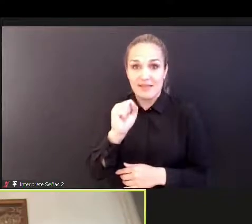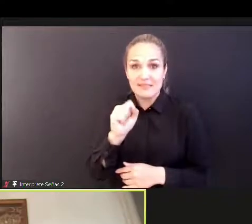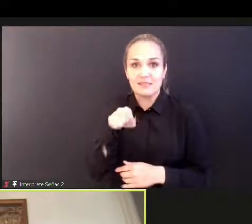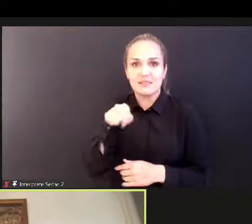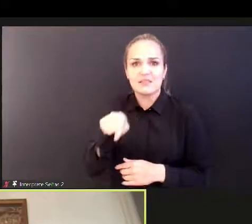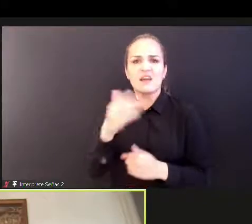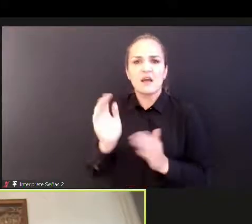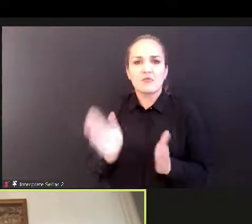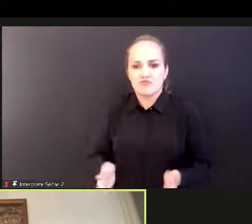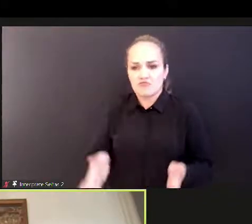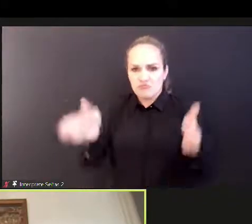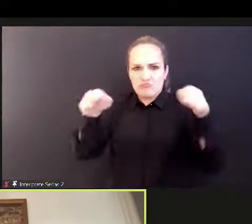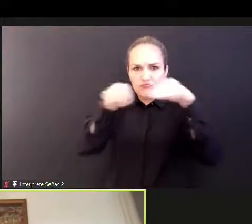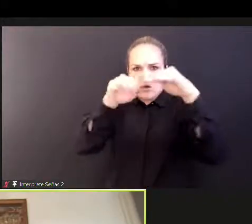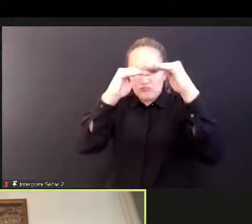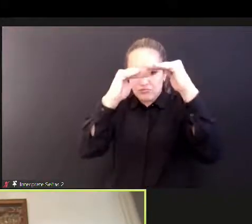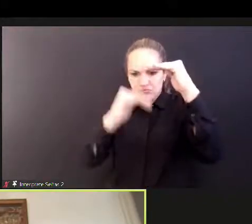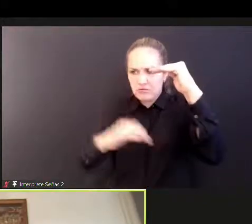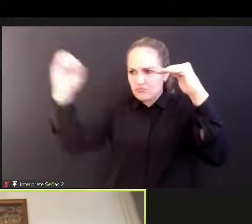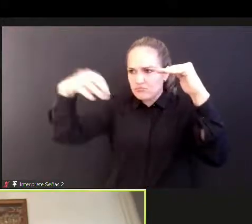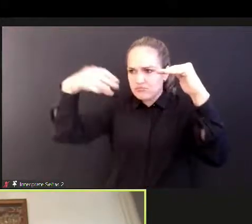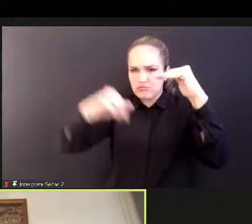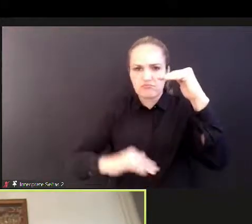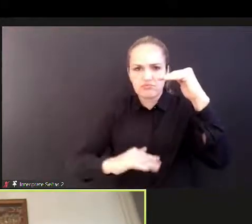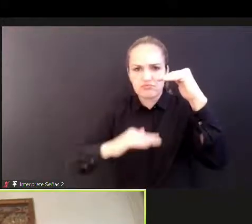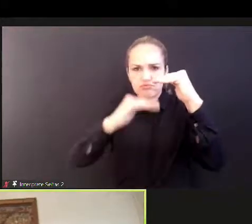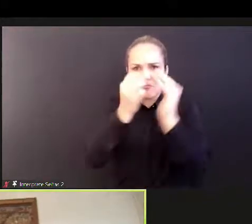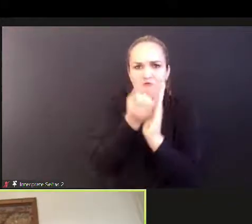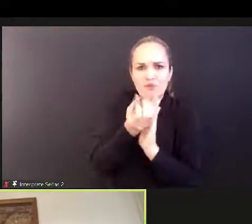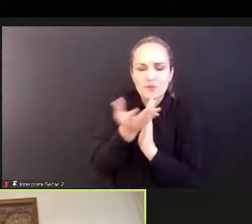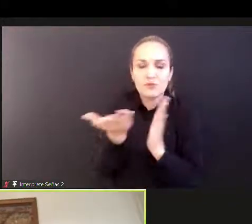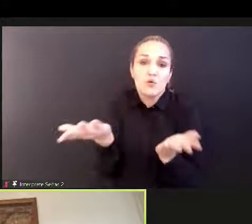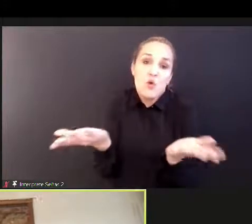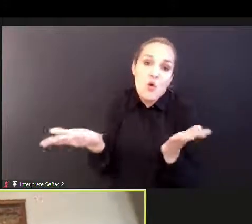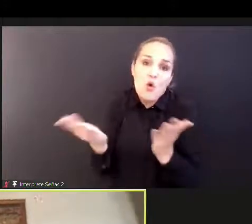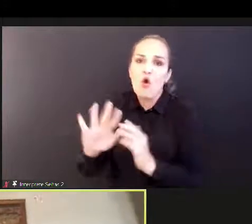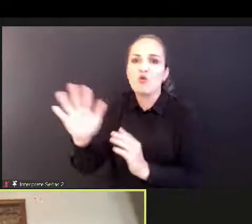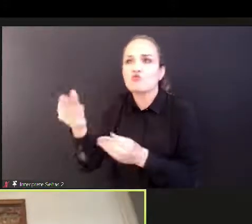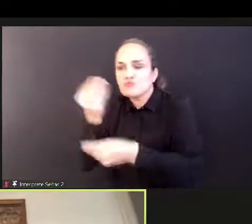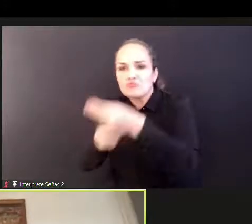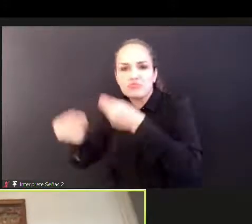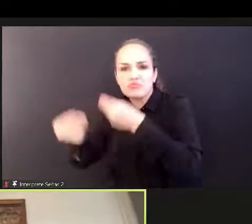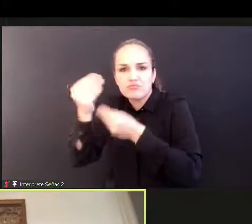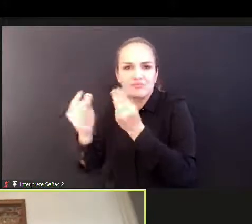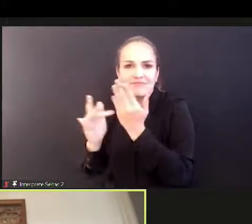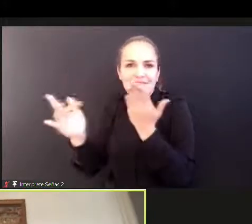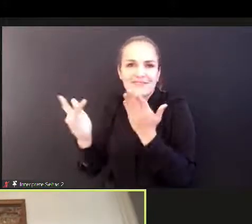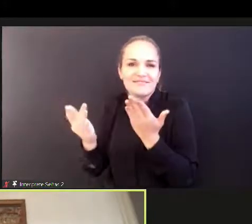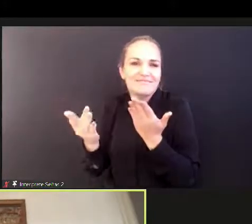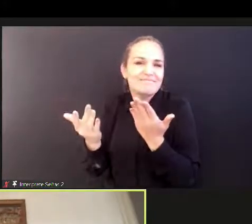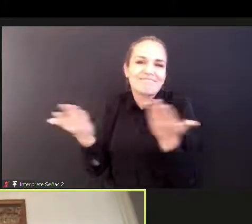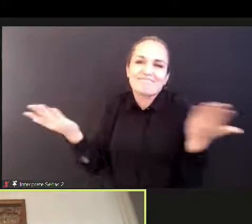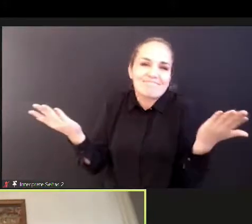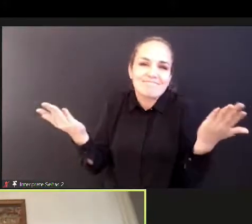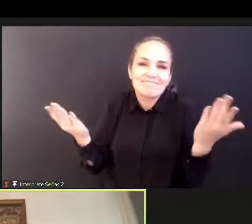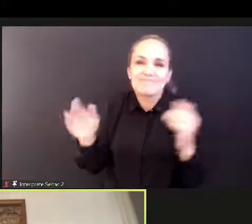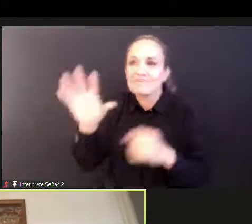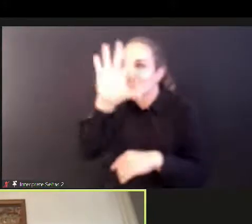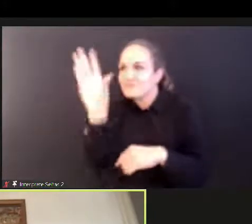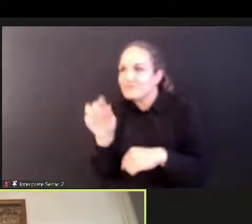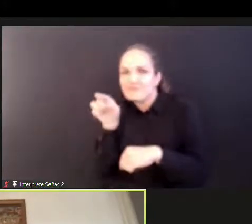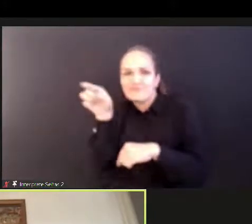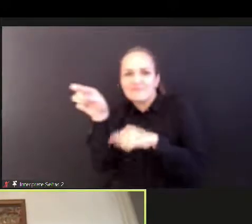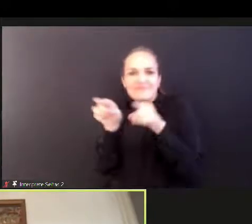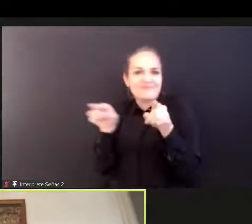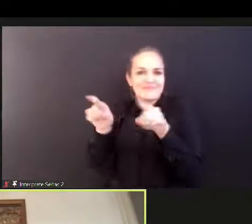differs in different fora, in different places with different people. So I think the first thing would be, just to take stock and